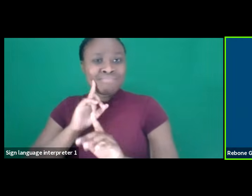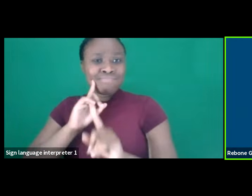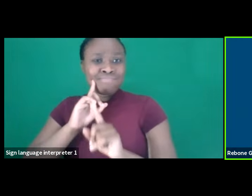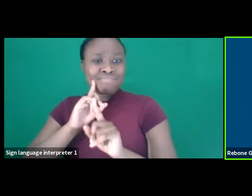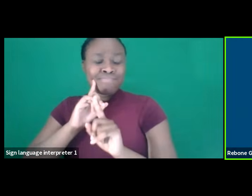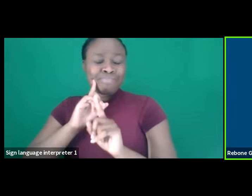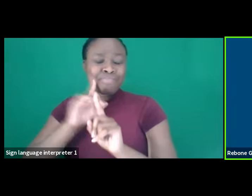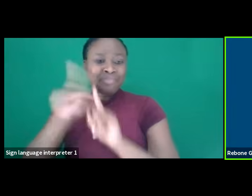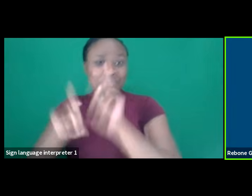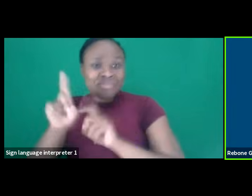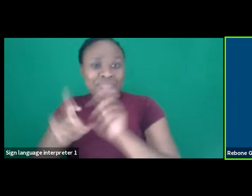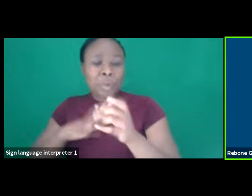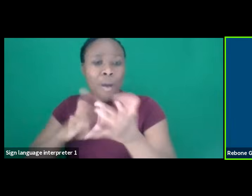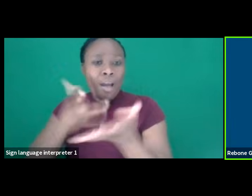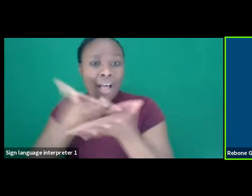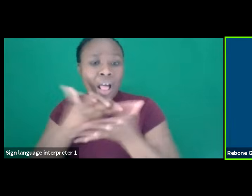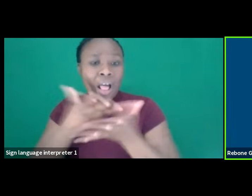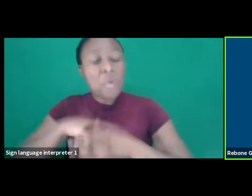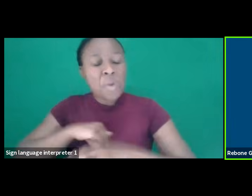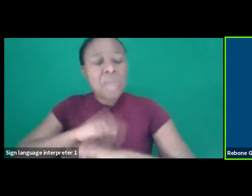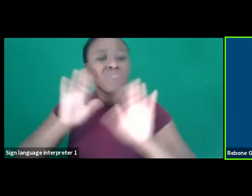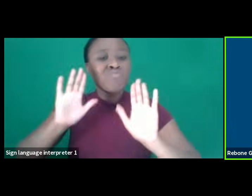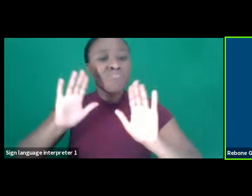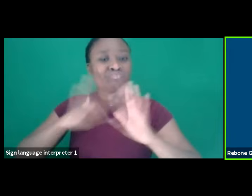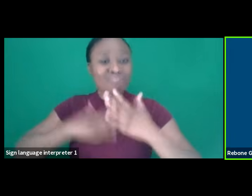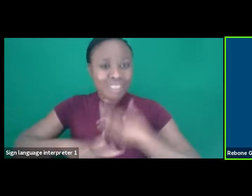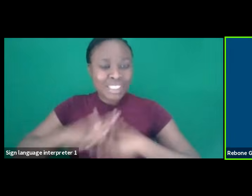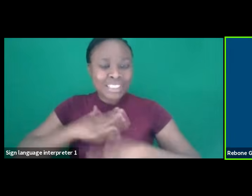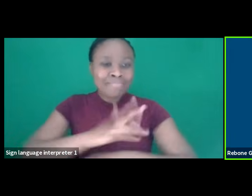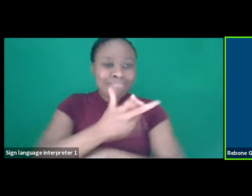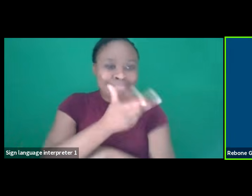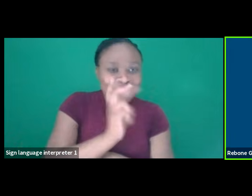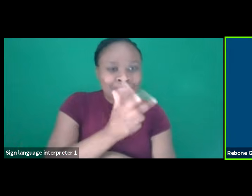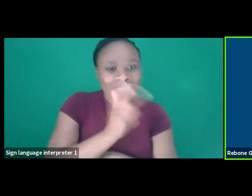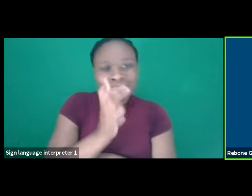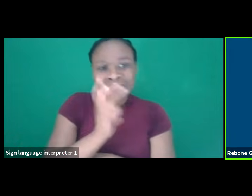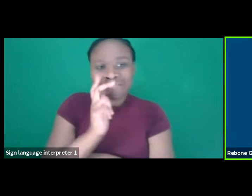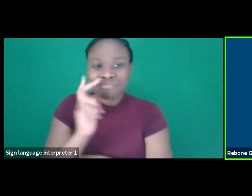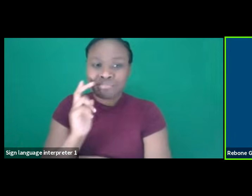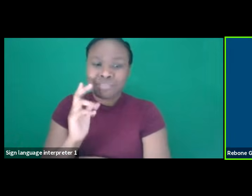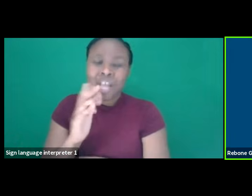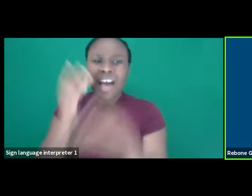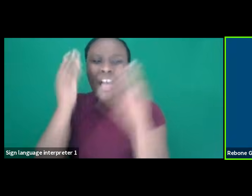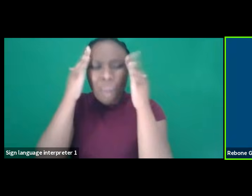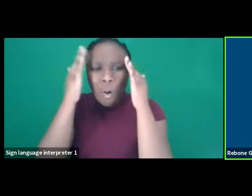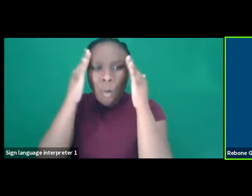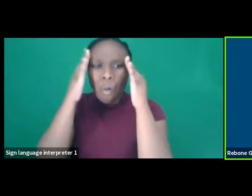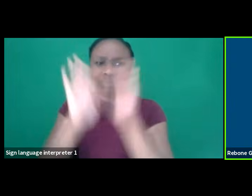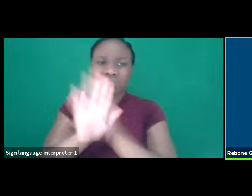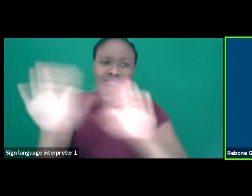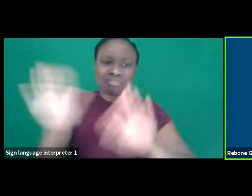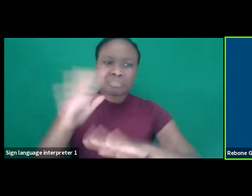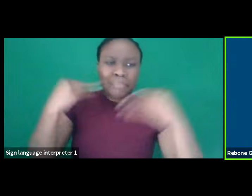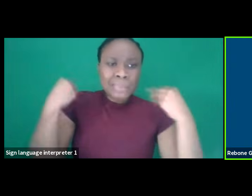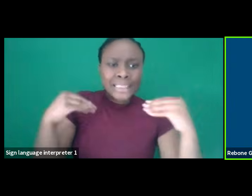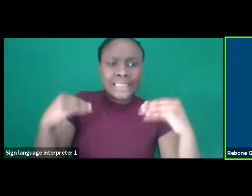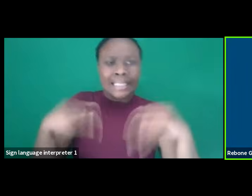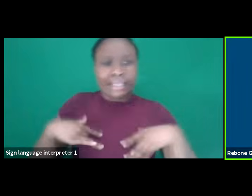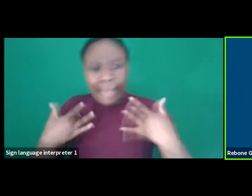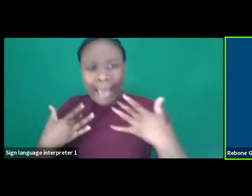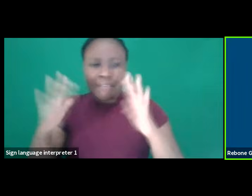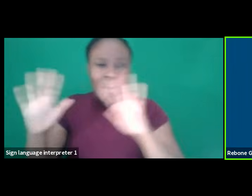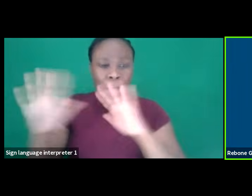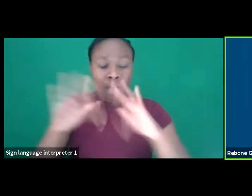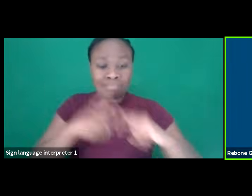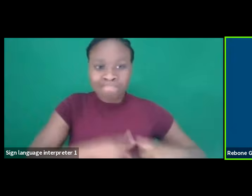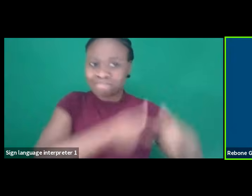issues seriously. To all of you who taken time from your schedule to attend this session, we want to say a big thank you.